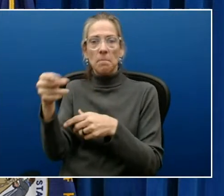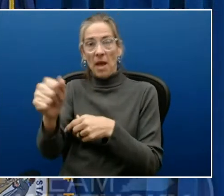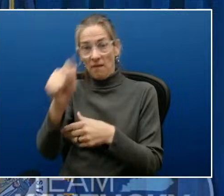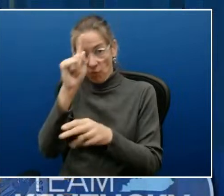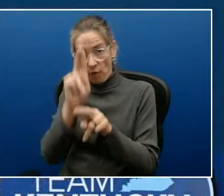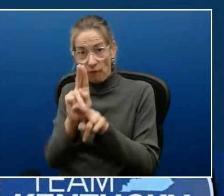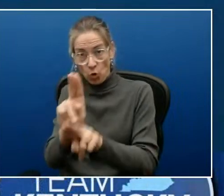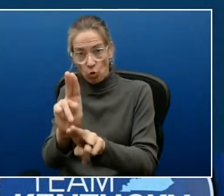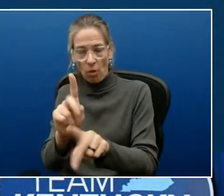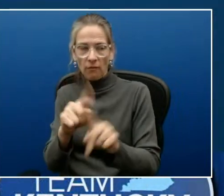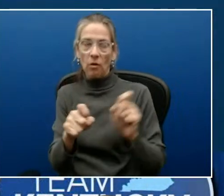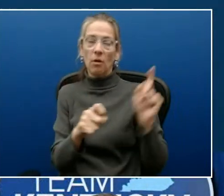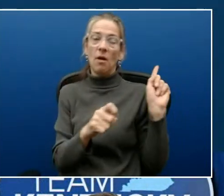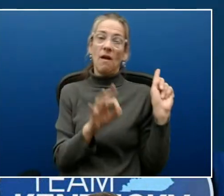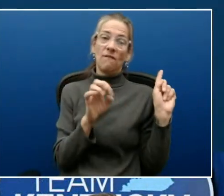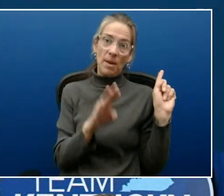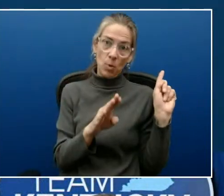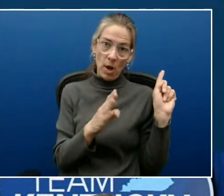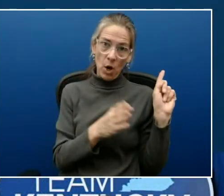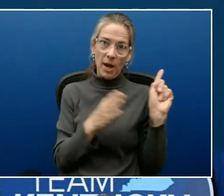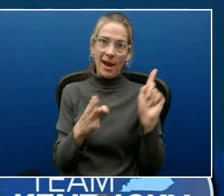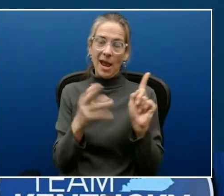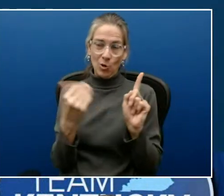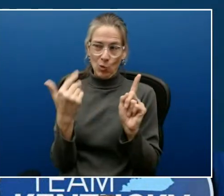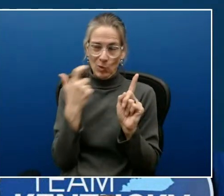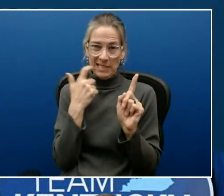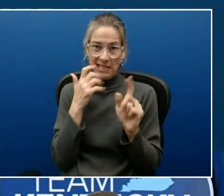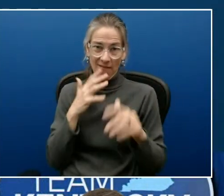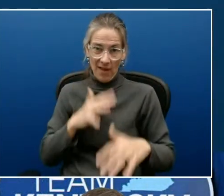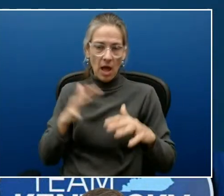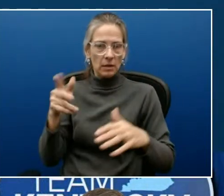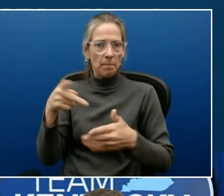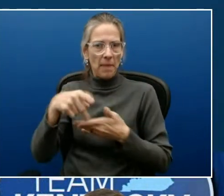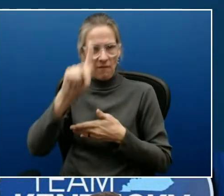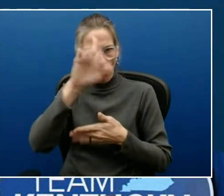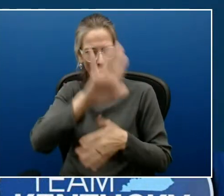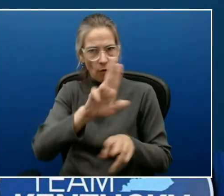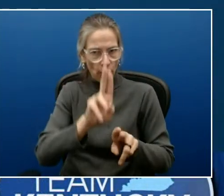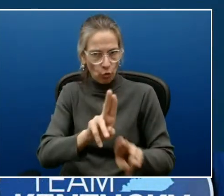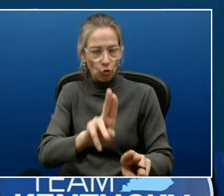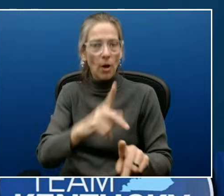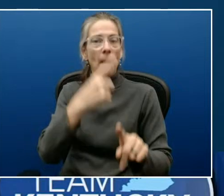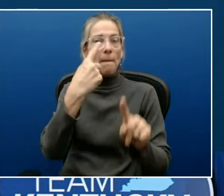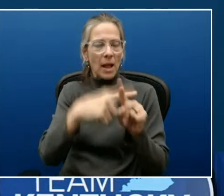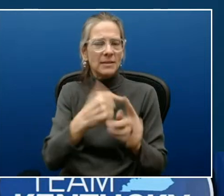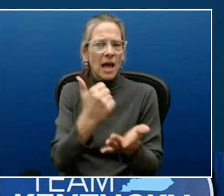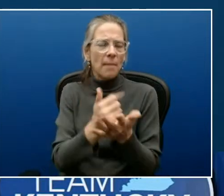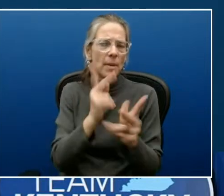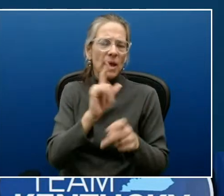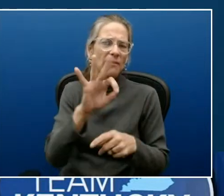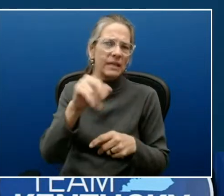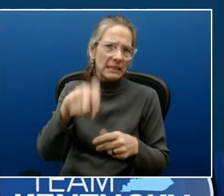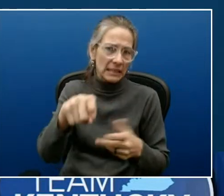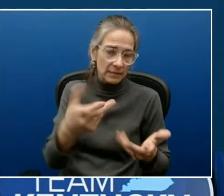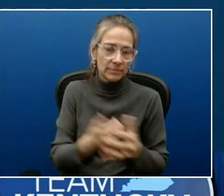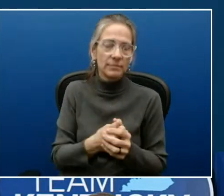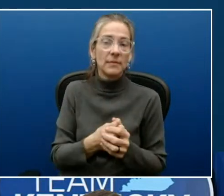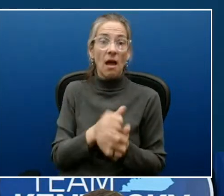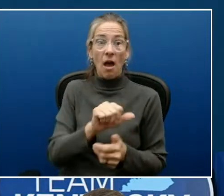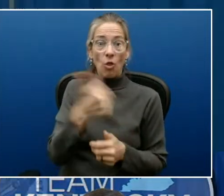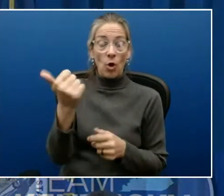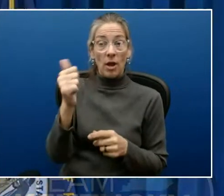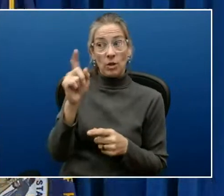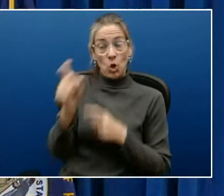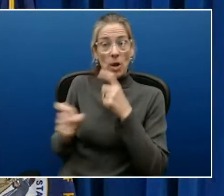February flooding and the most recent, and then helping people in their time of need. I want to thank some new donors, Keeneland for